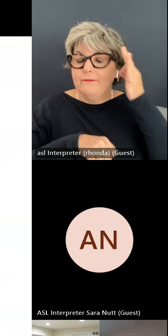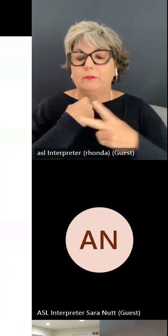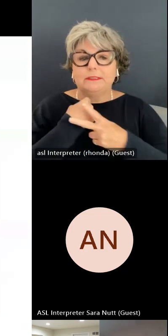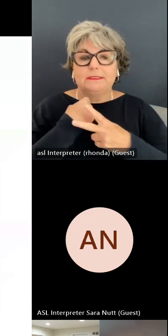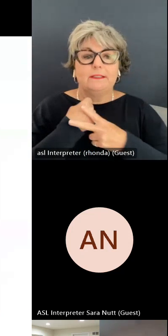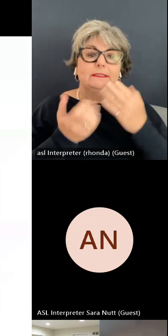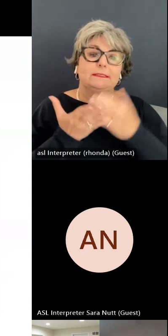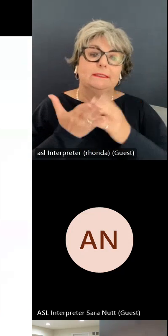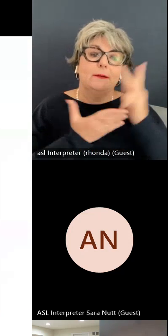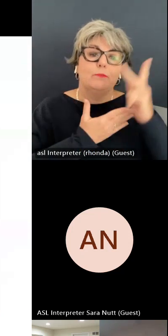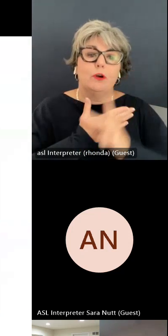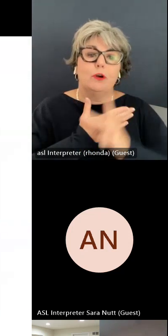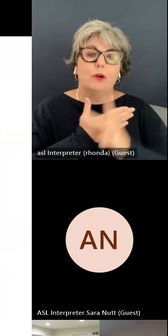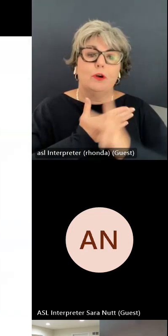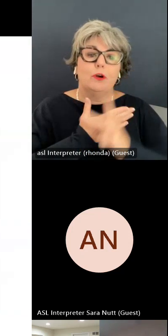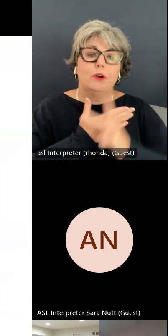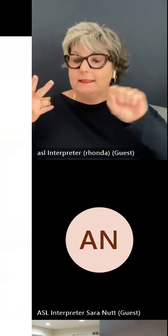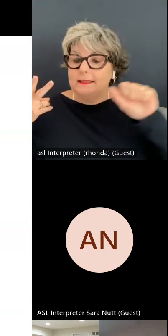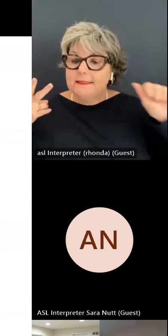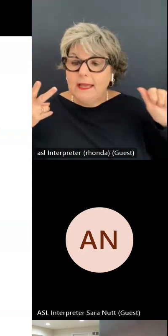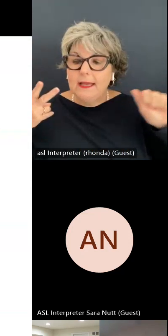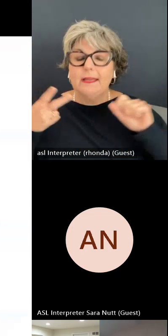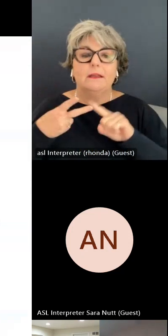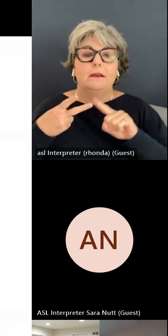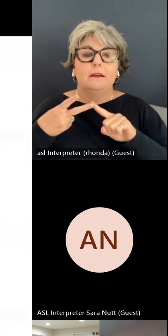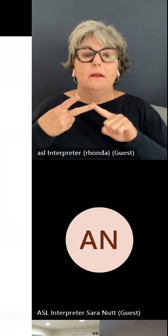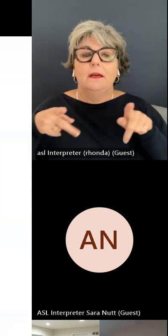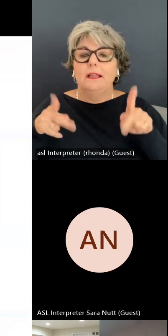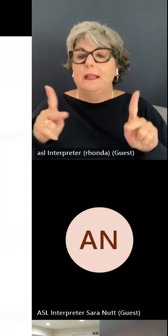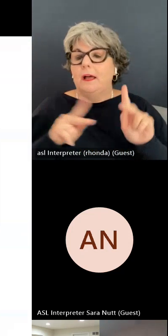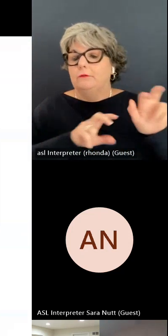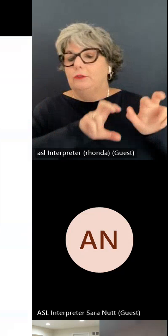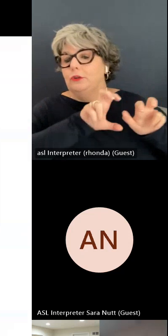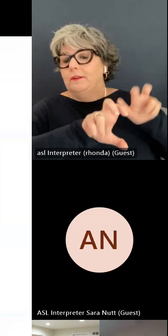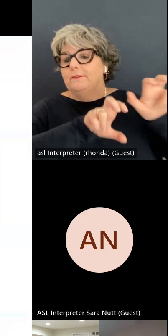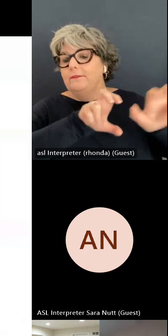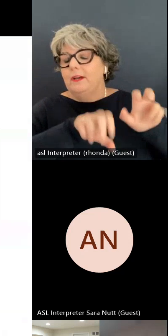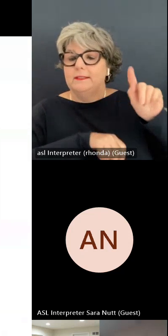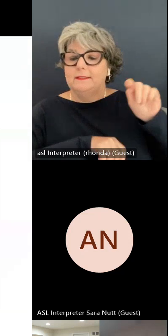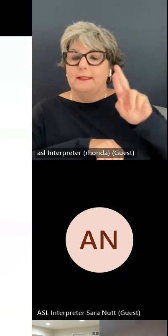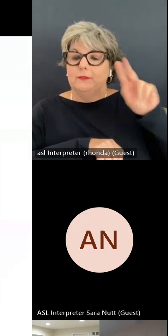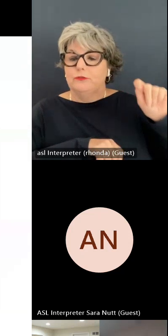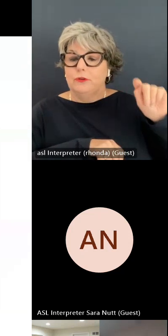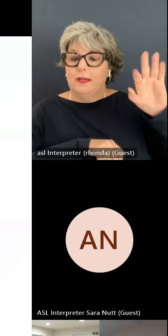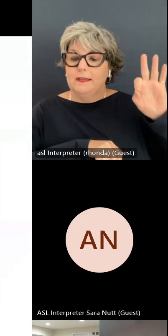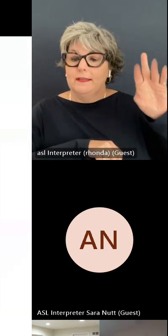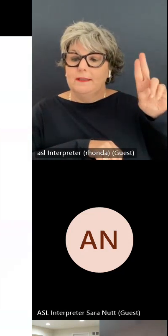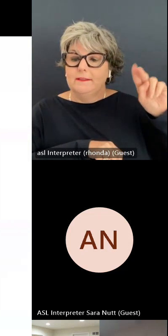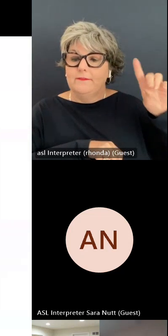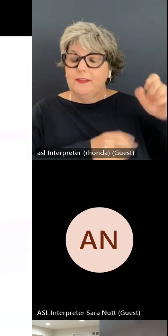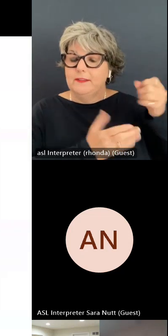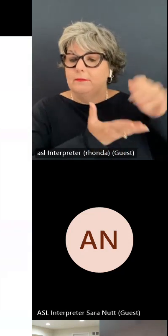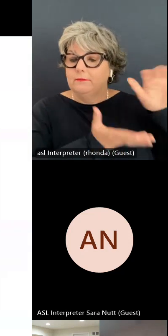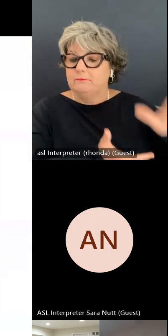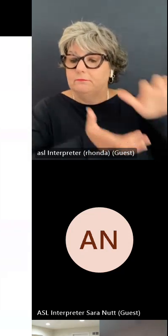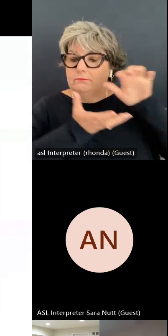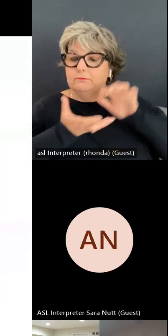some programs like Social Security are allowed to invest in trust funds, and the assets in the trust funds are